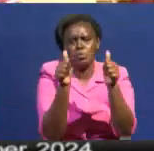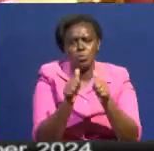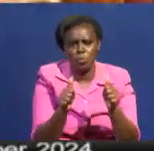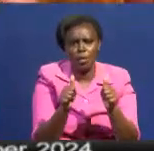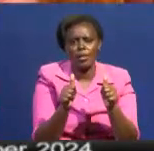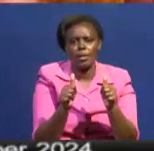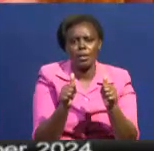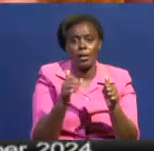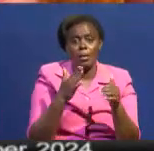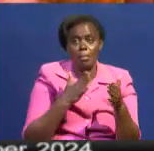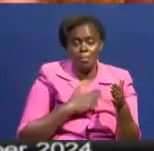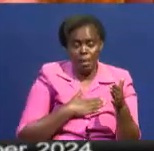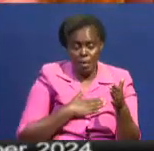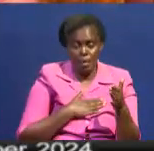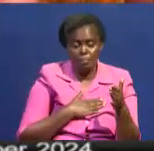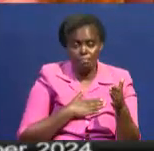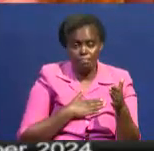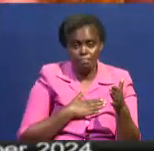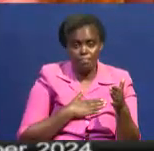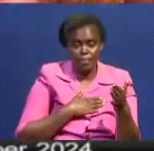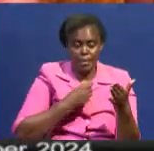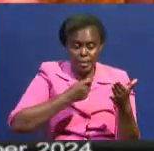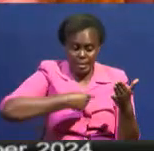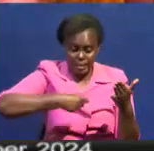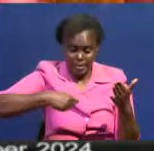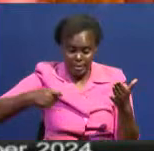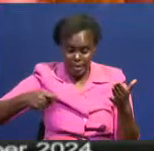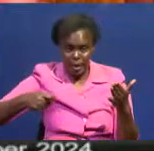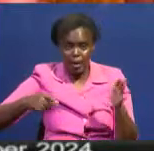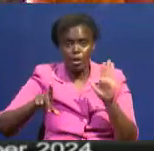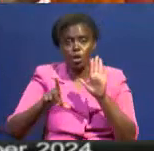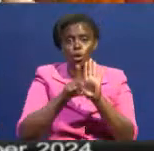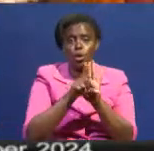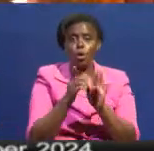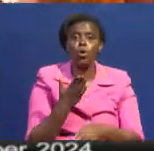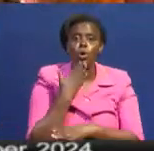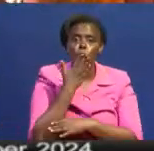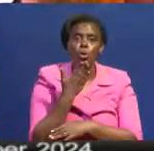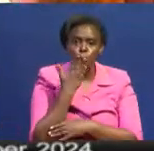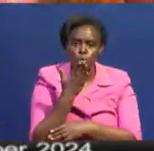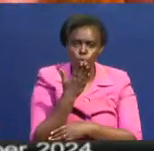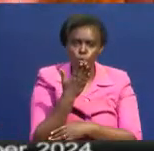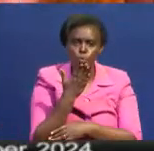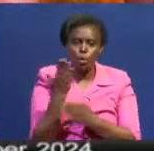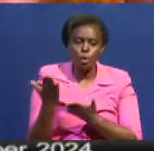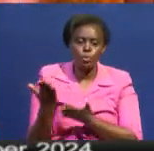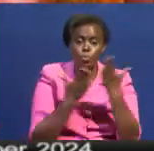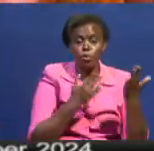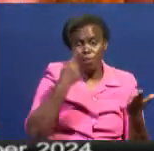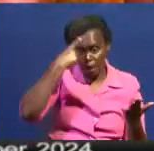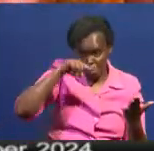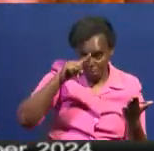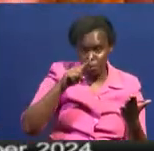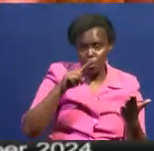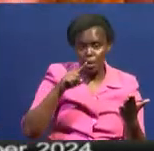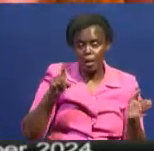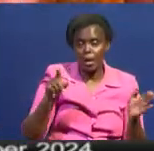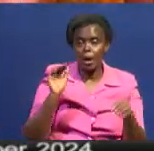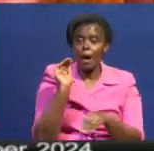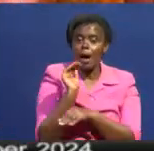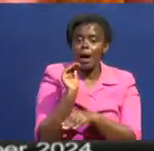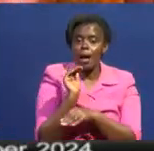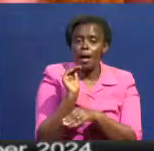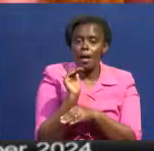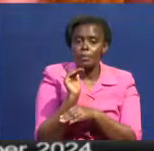I just signed, as you know, the new sugar laws to provide further policy guidance as we seek to